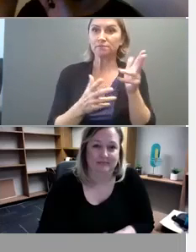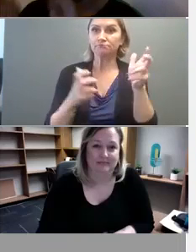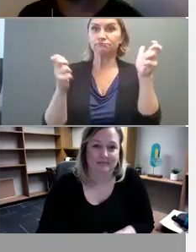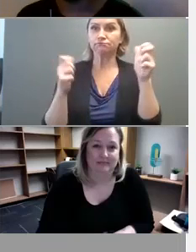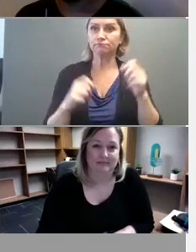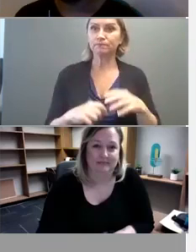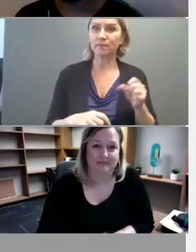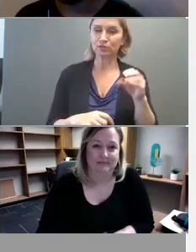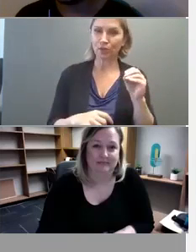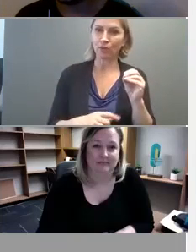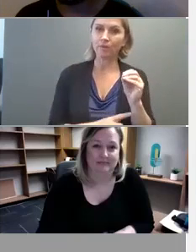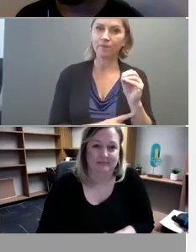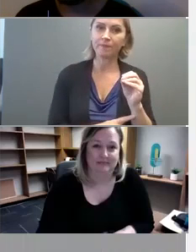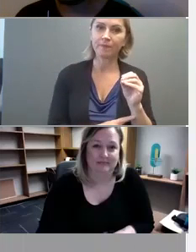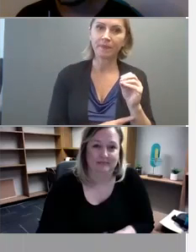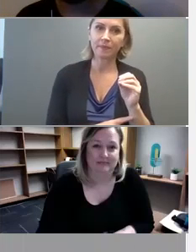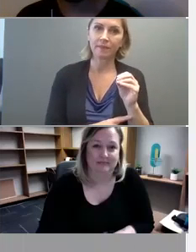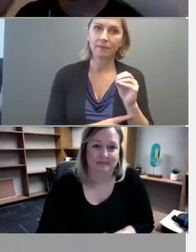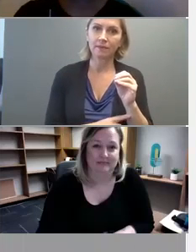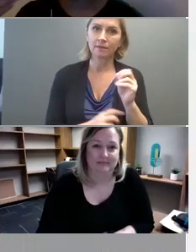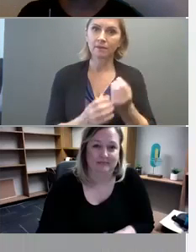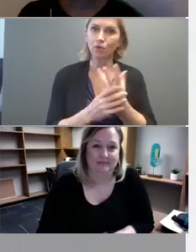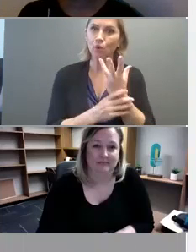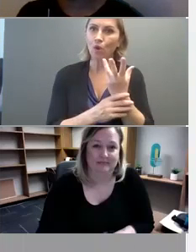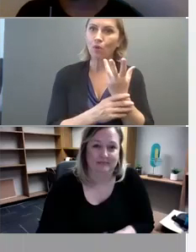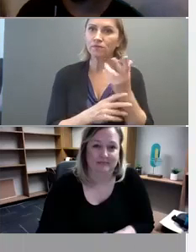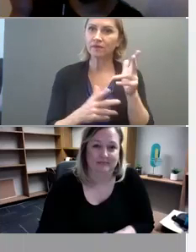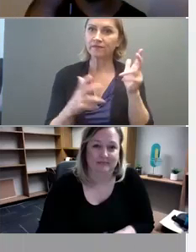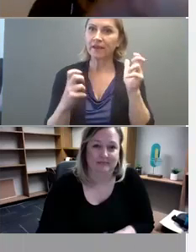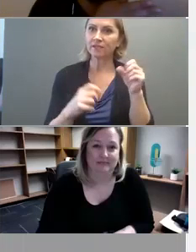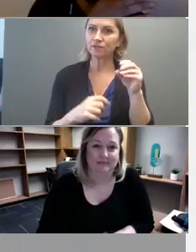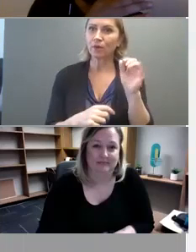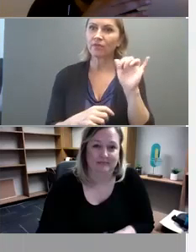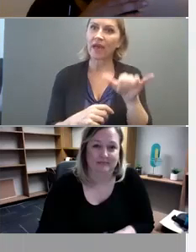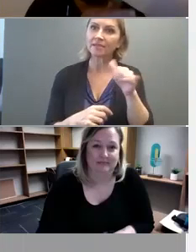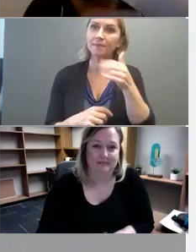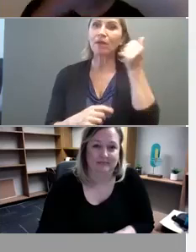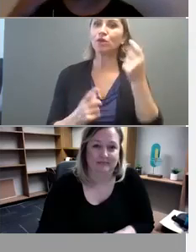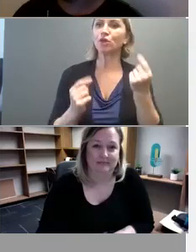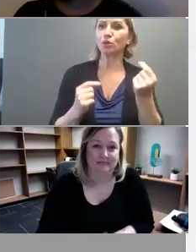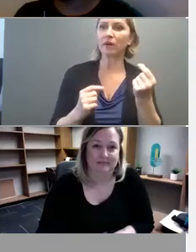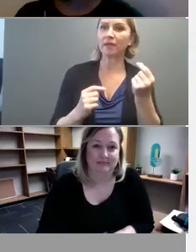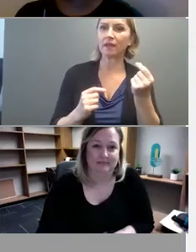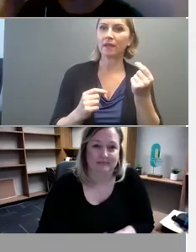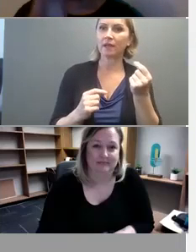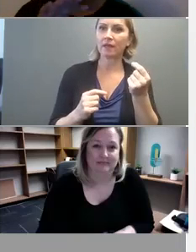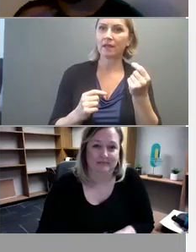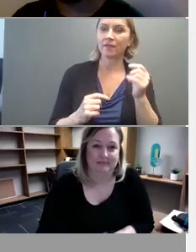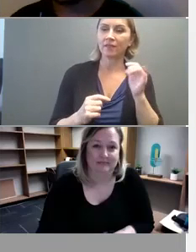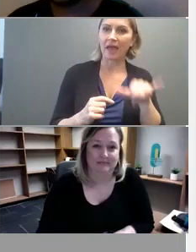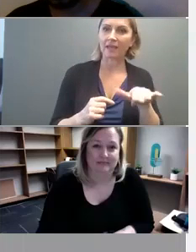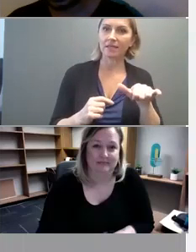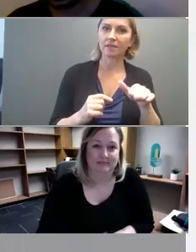redundant subtrees grow exponentially, right? And that is why it is better to do it the iterative way rather than the recursive way for